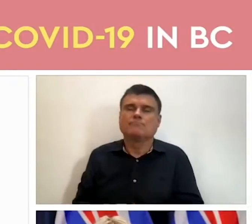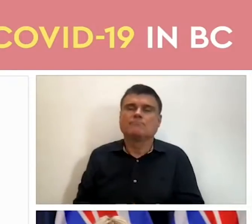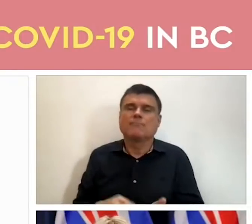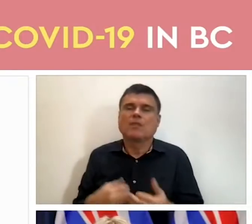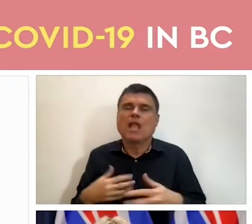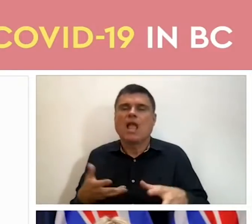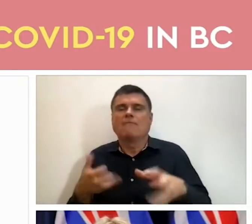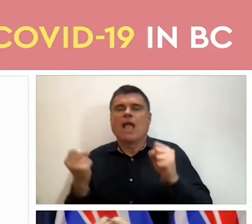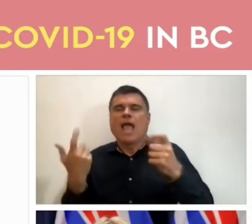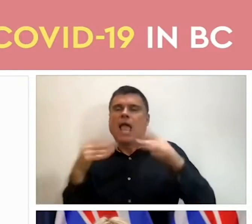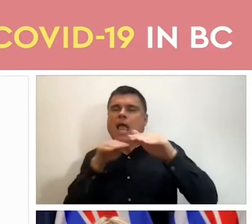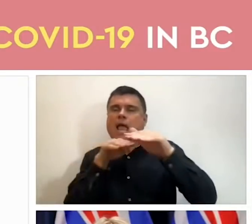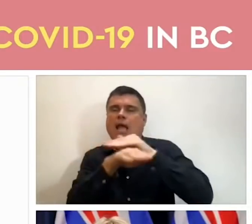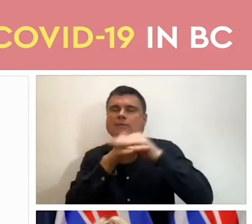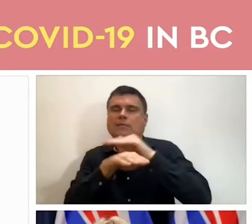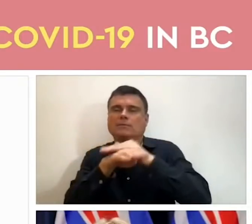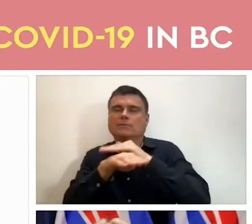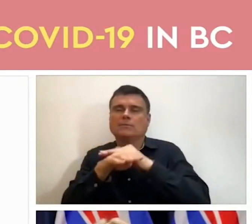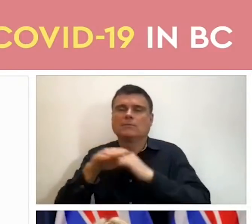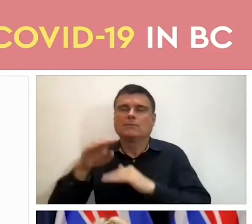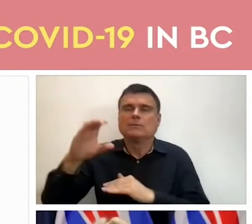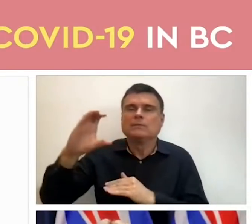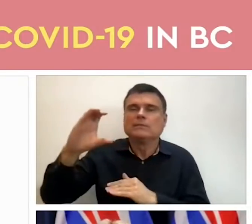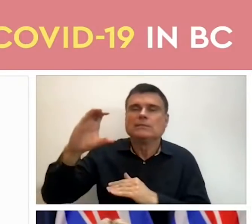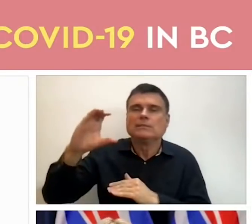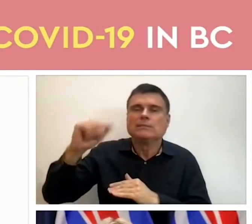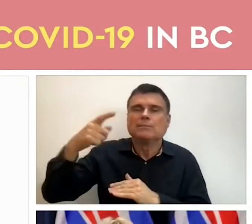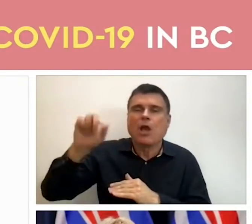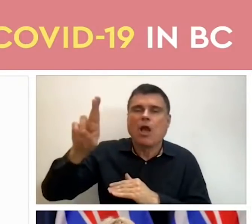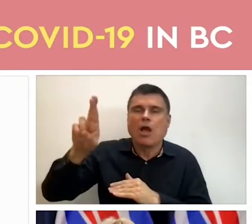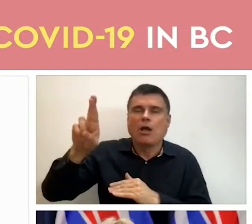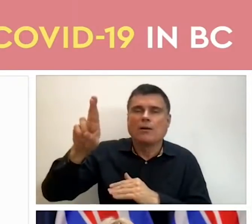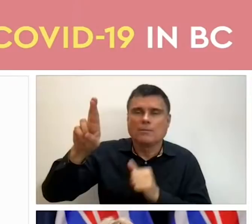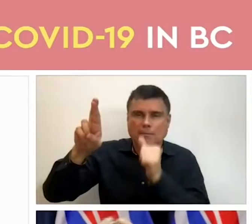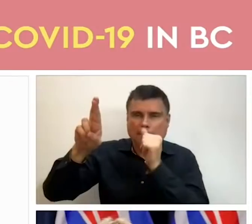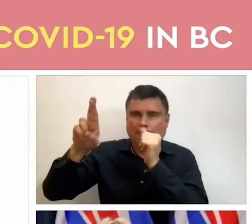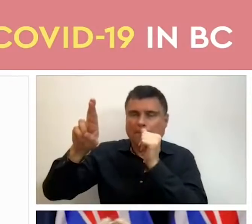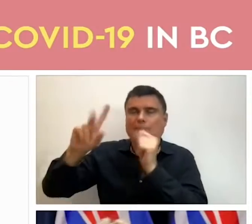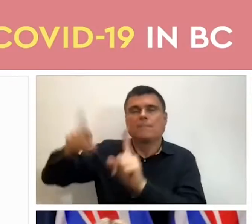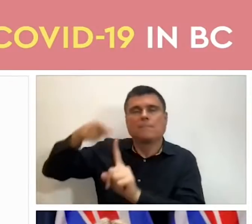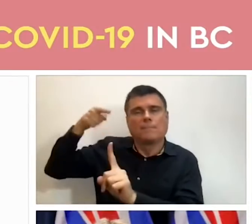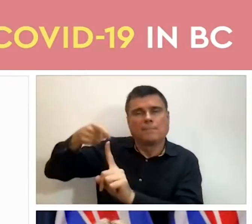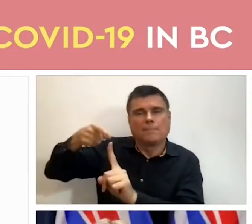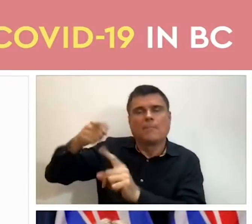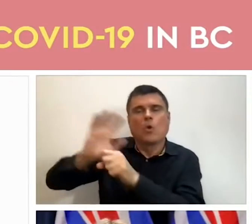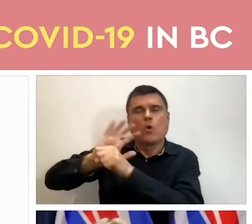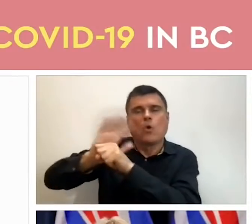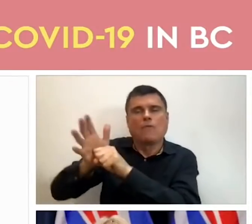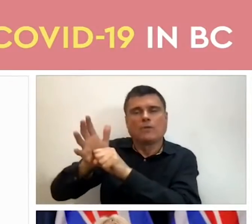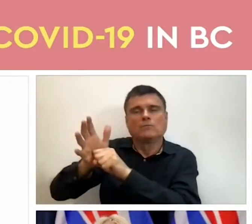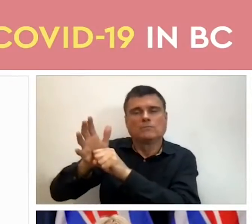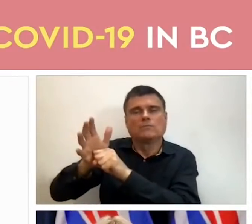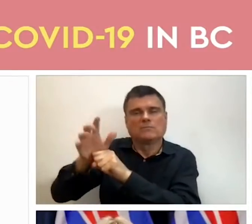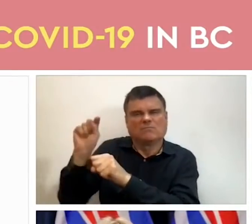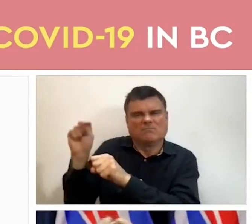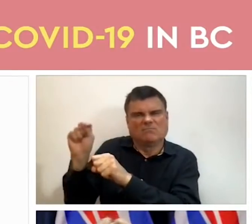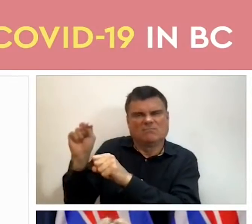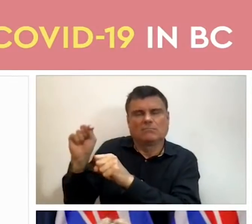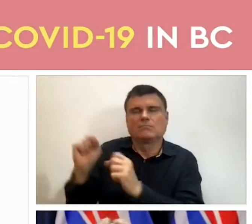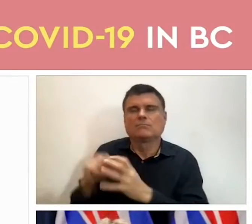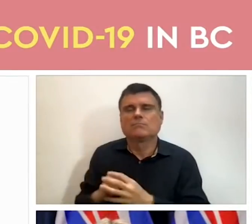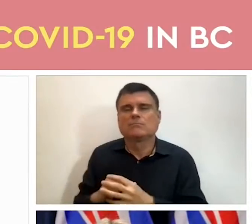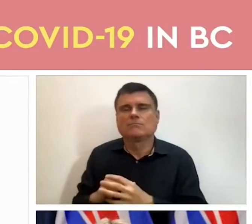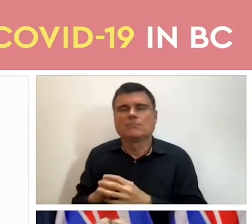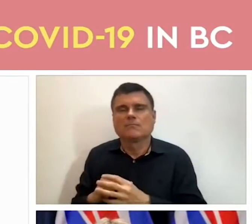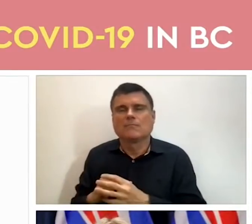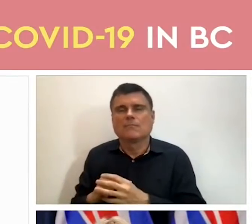facilities, particularly our COVID hospitals. But as this new strain is spreading rapidly in the community, there will be healthcare